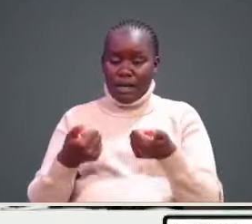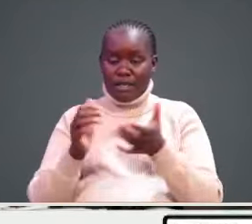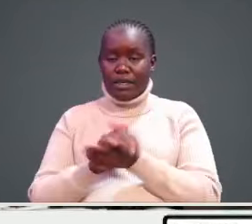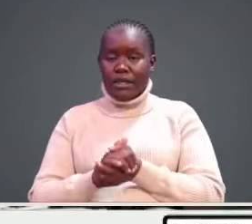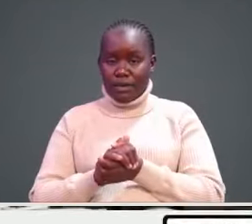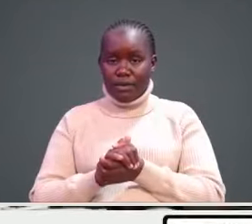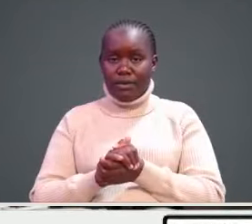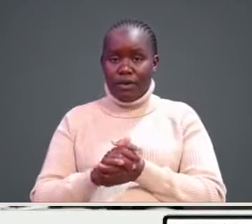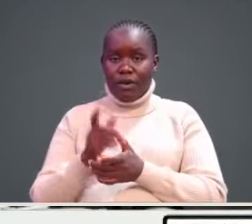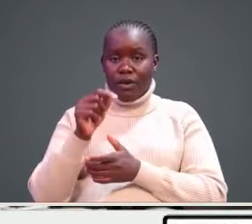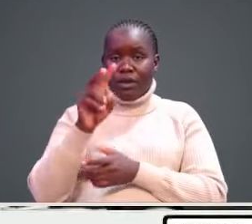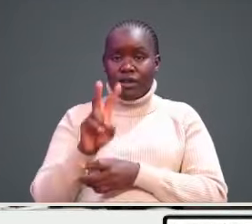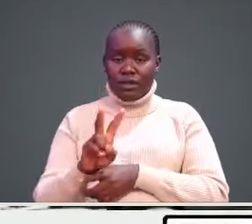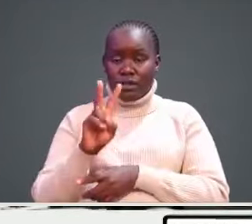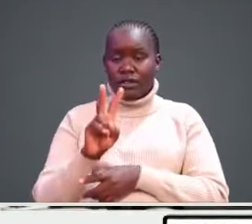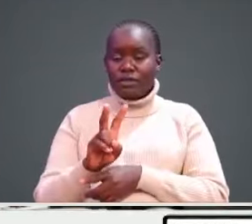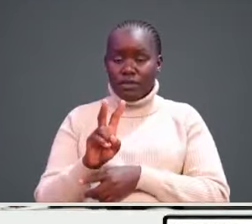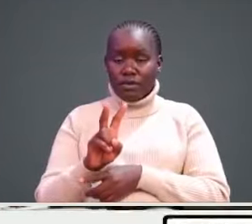blockbuster